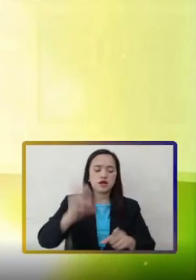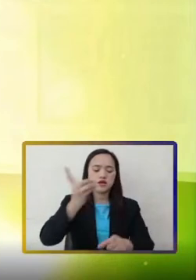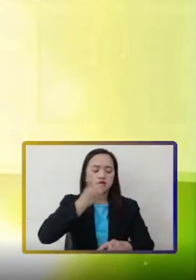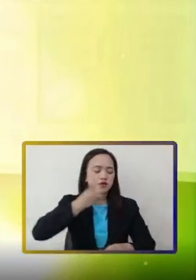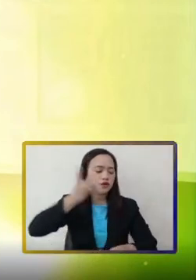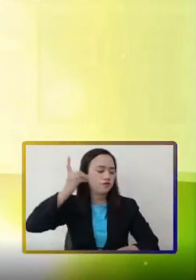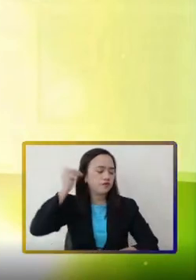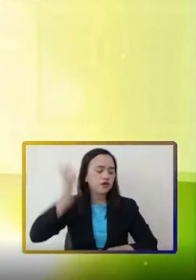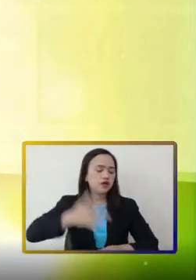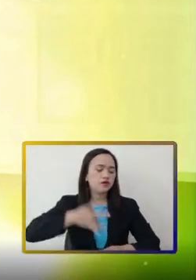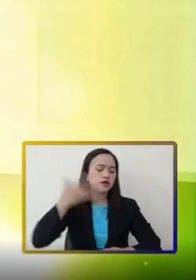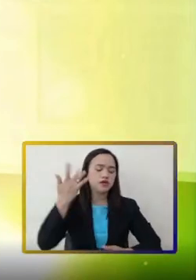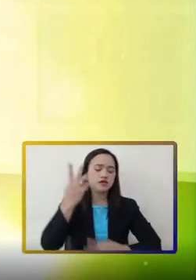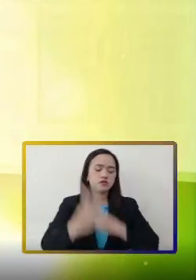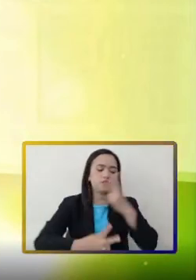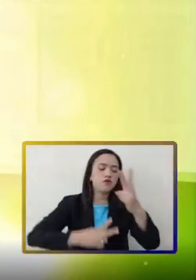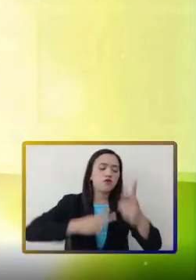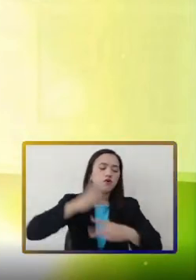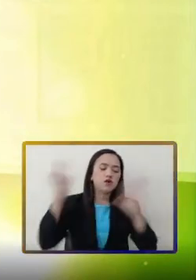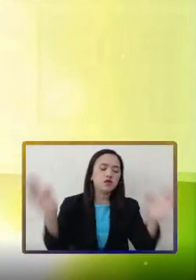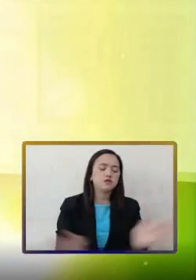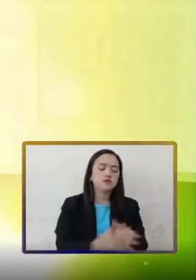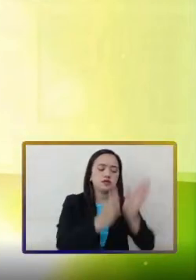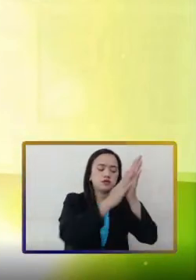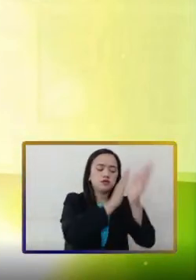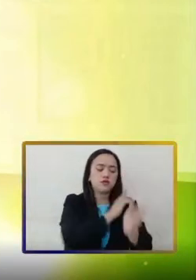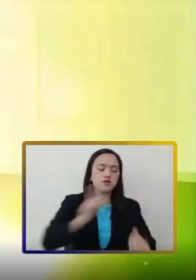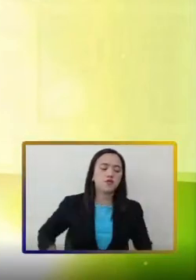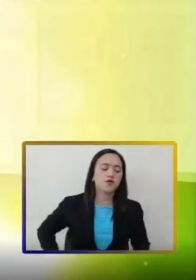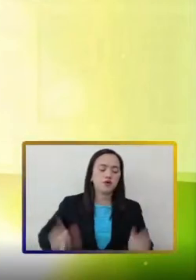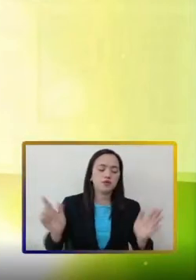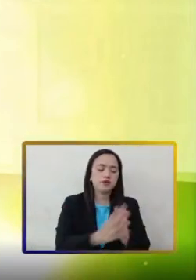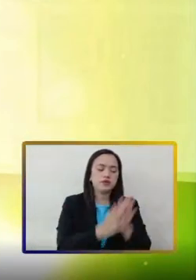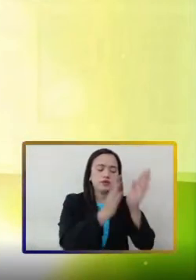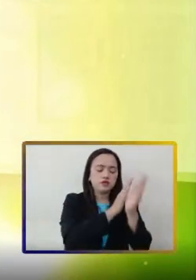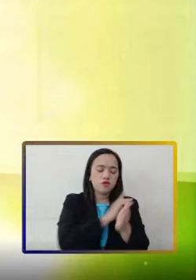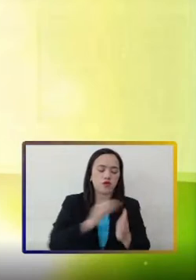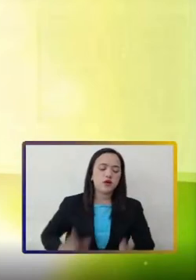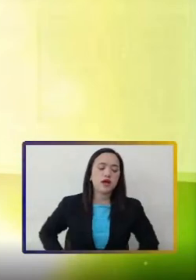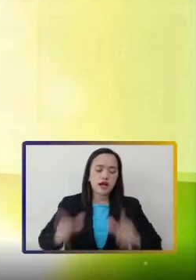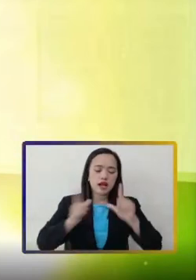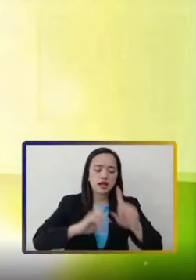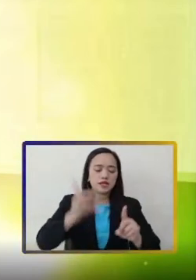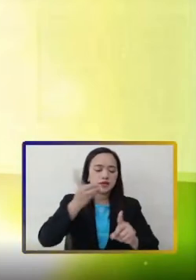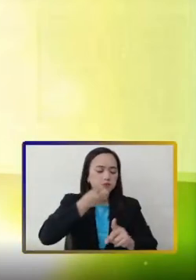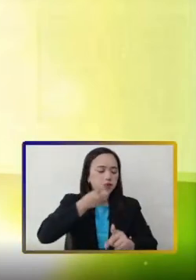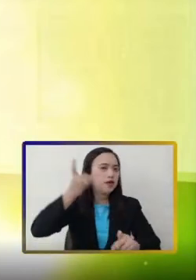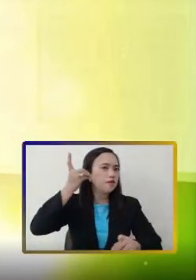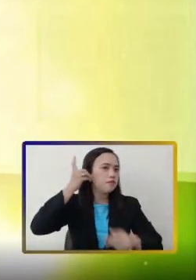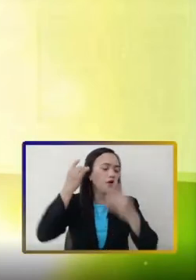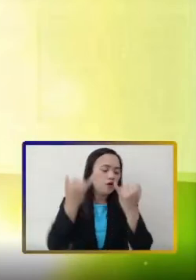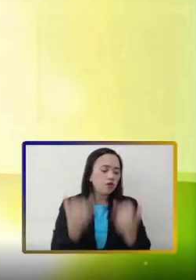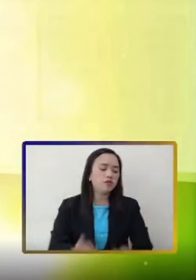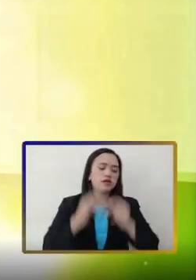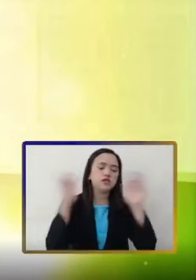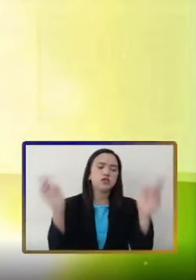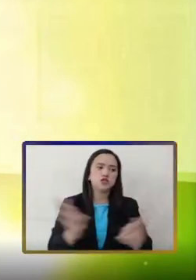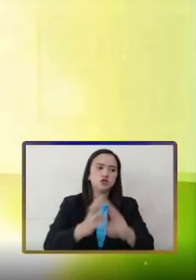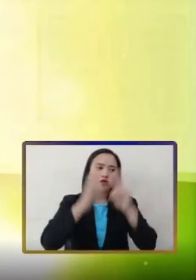Lord. Let the earth hear His voice. Praise the Lord. Praise the Lord, let the